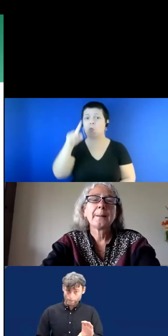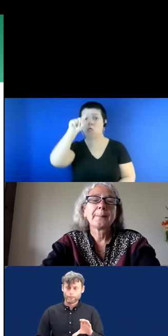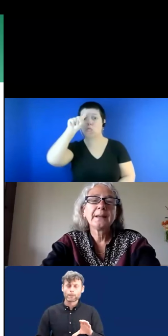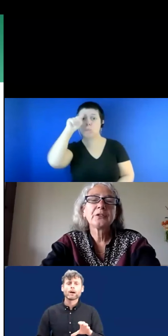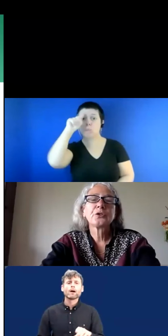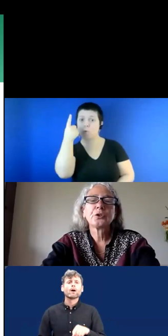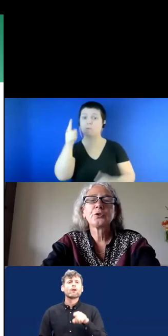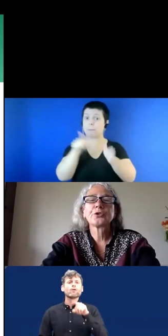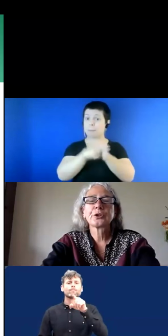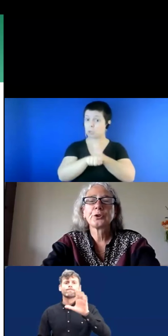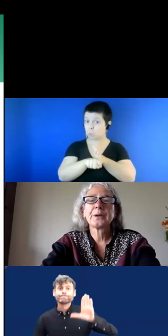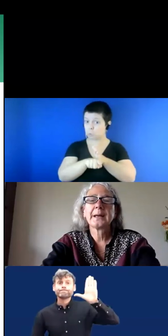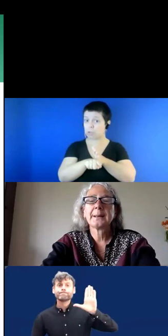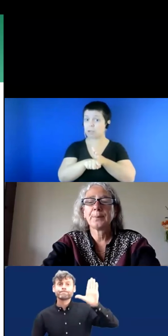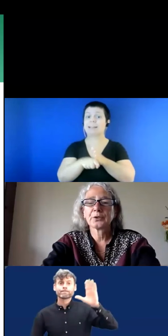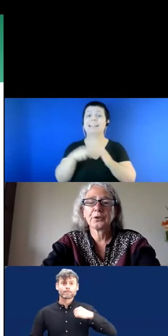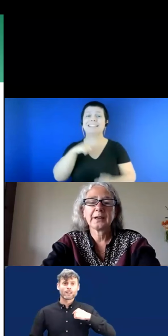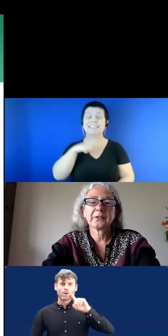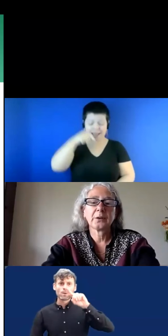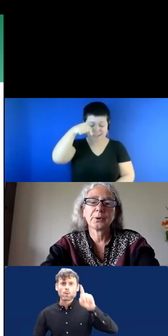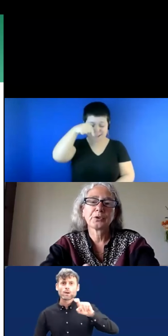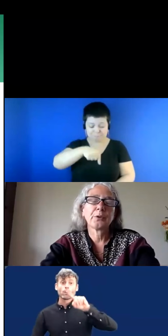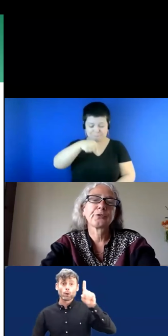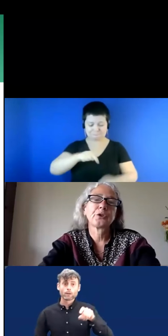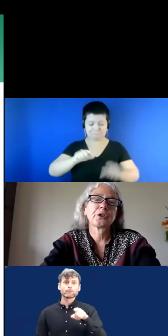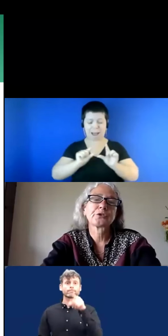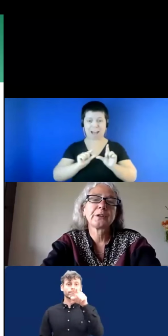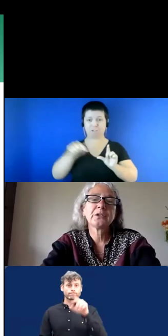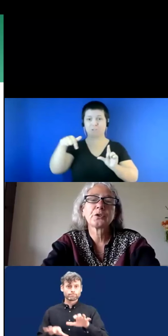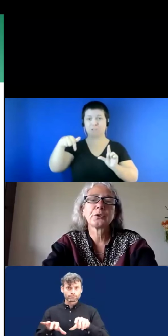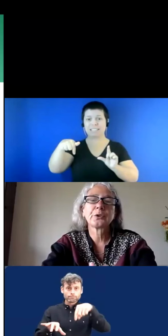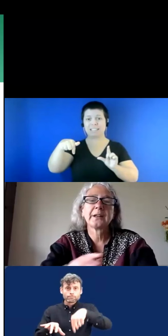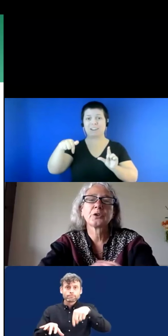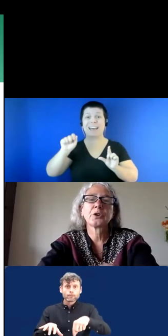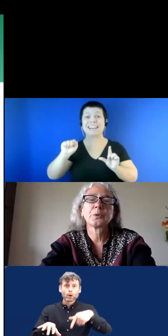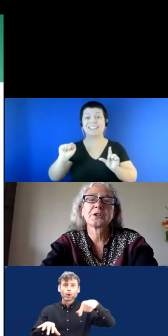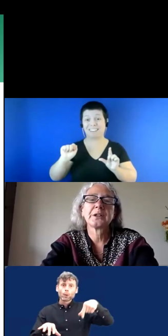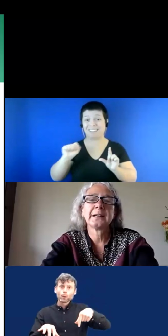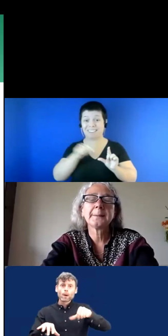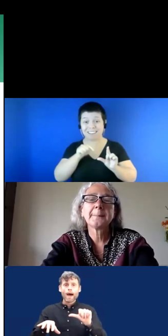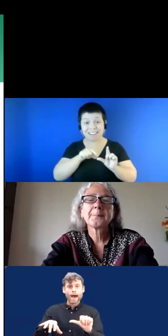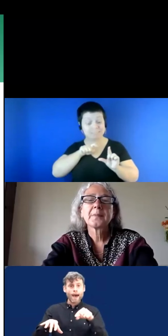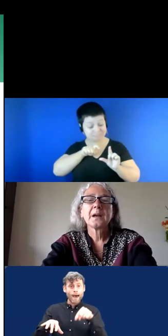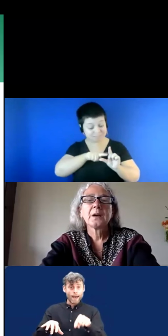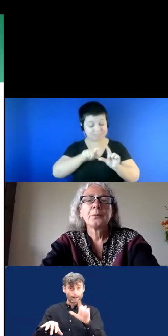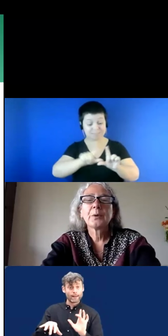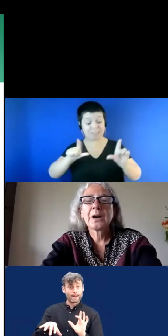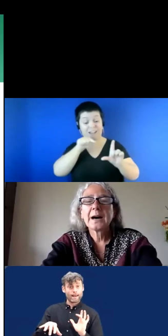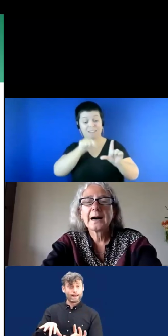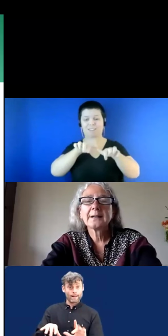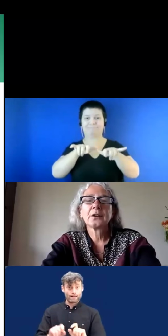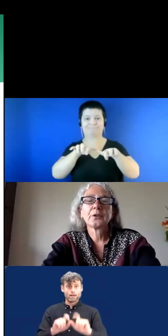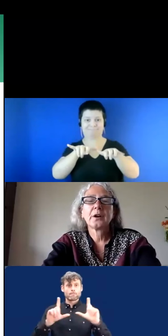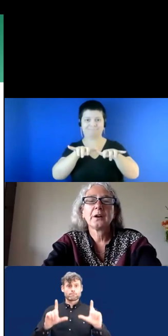talk, please use the Q&A button at the bottom of your screen so you can enter your question there. We